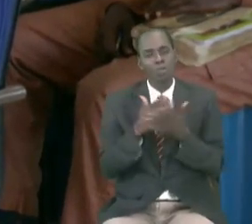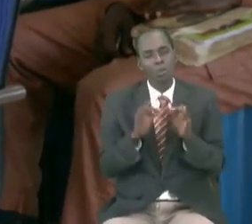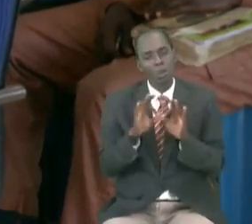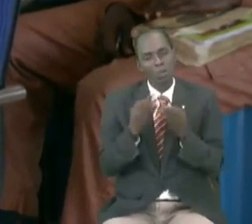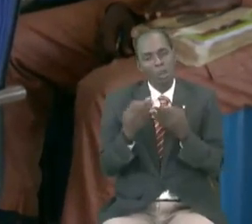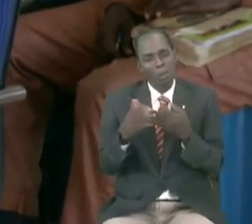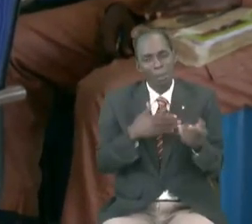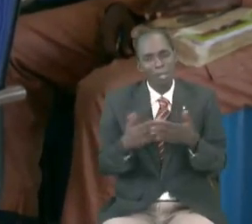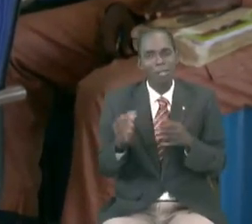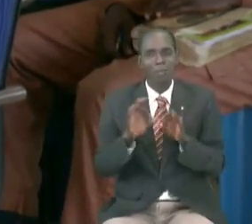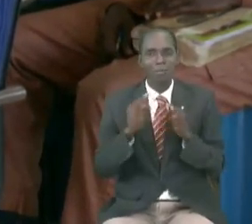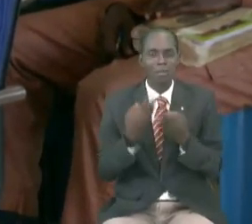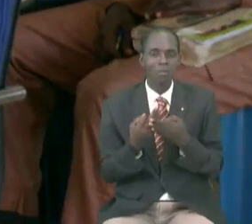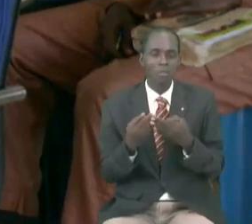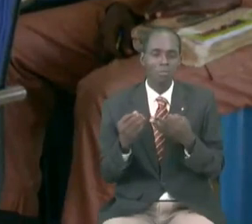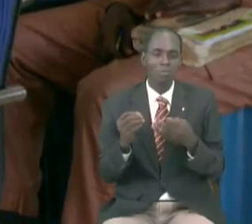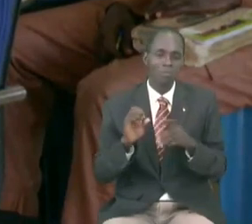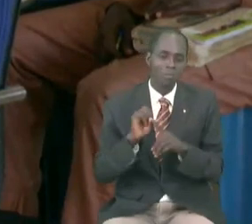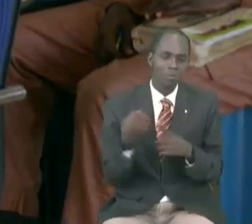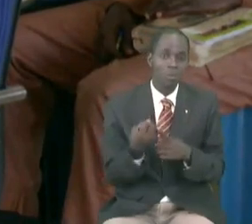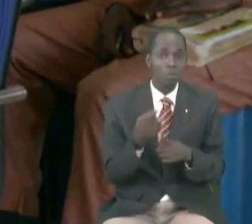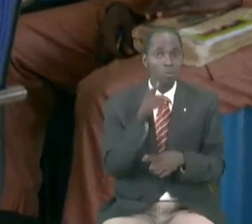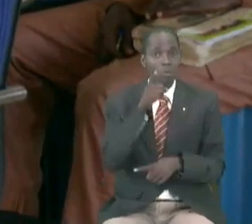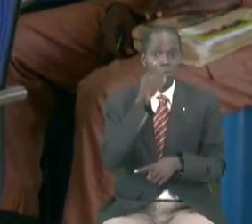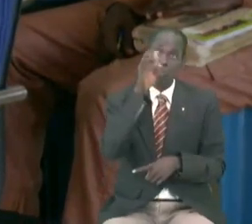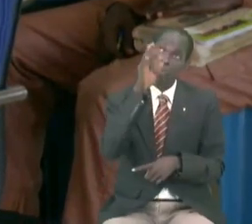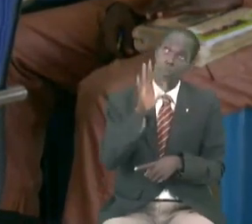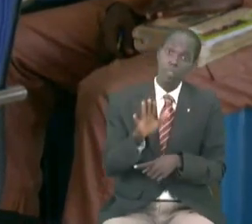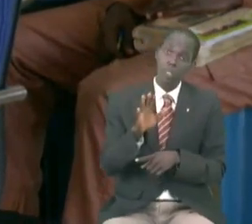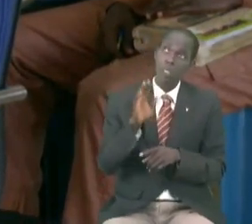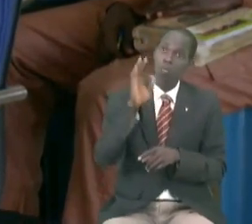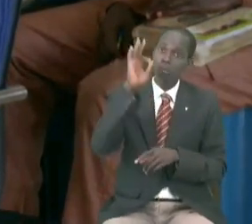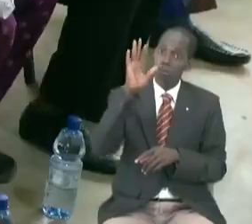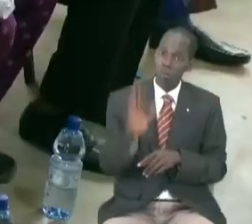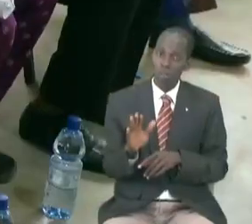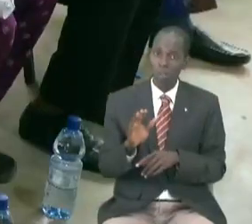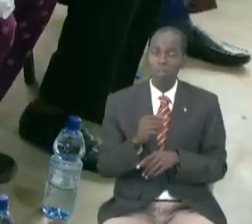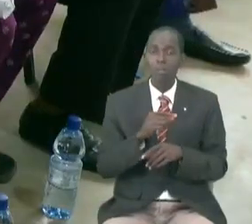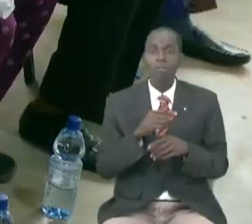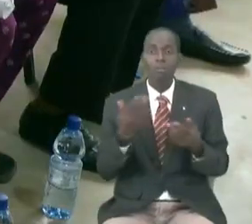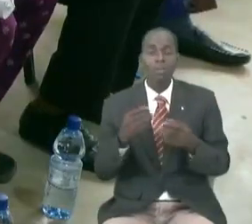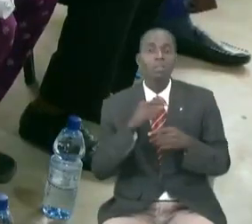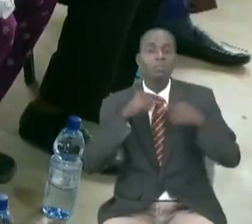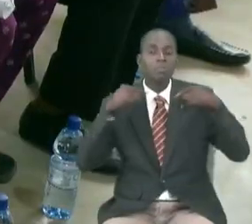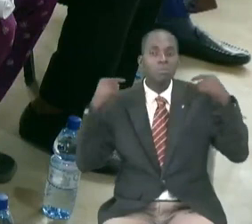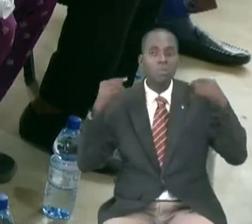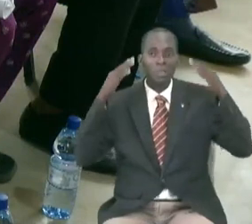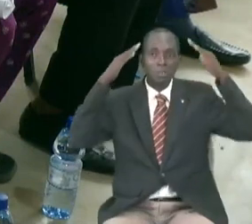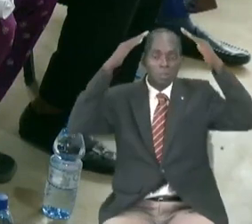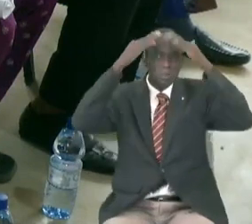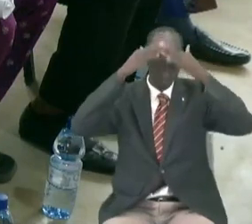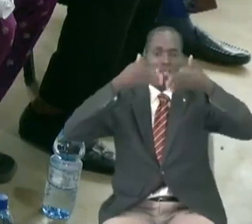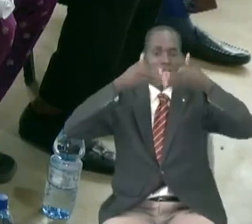a leader, and there you are, the place of duty and the place of your calling, where you ought to